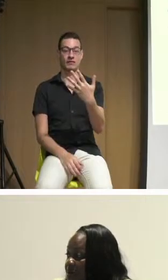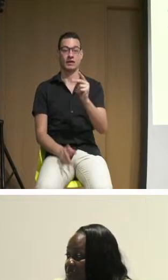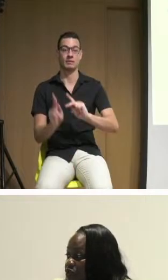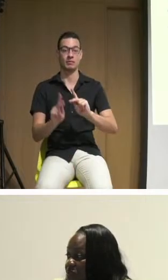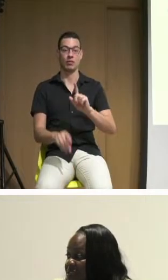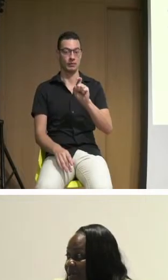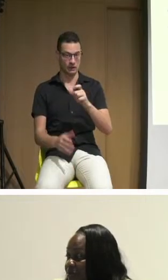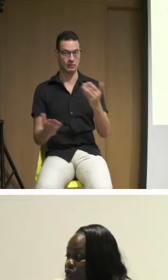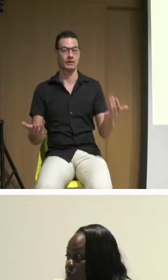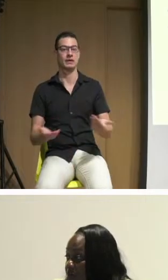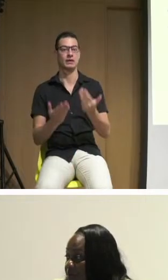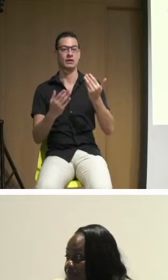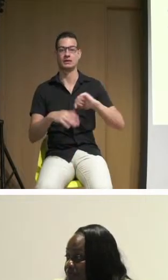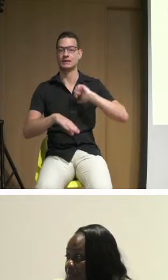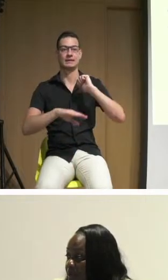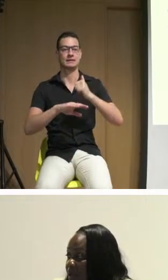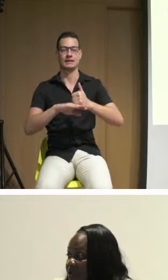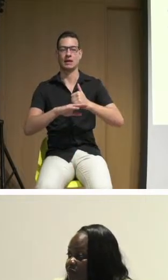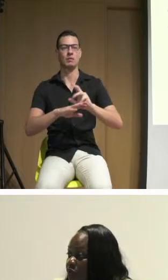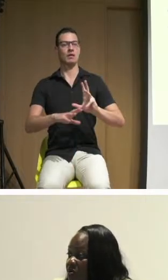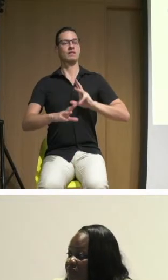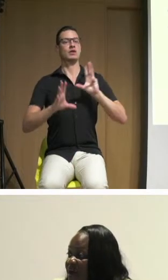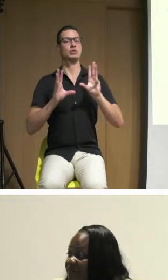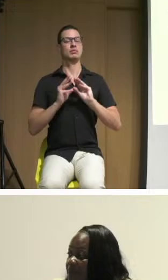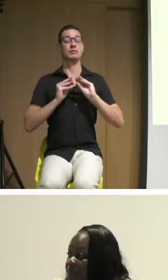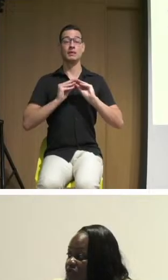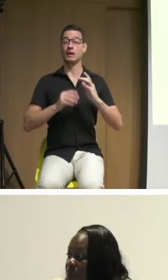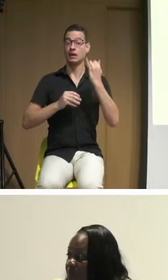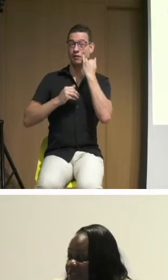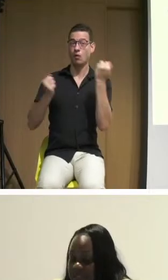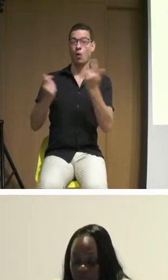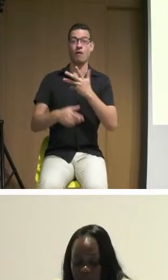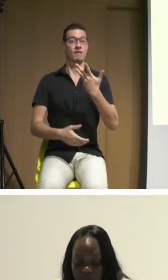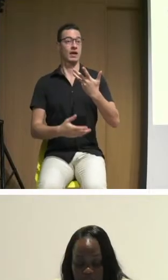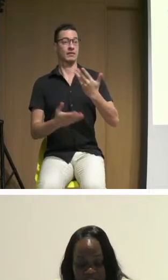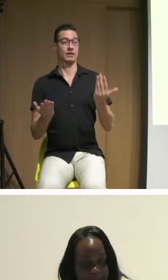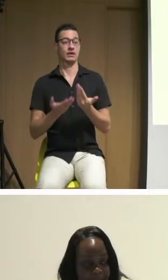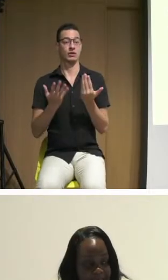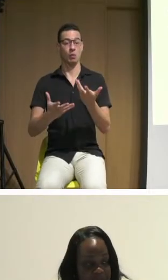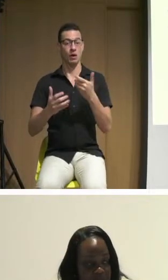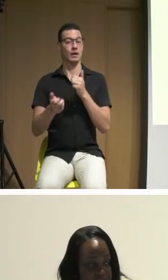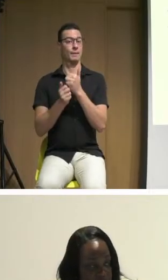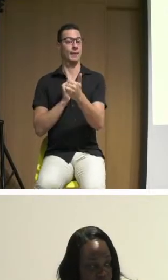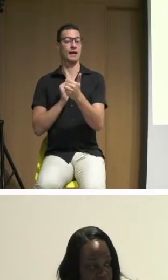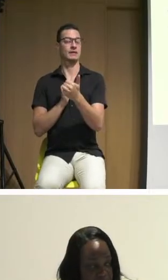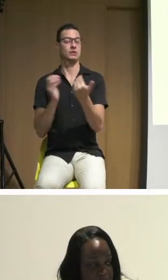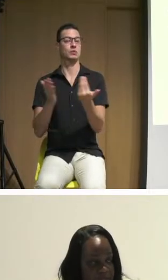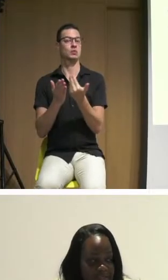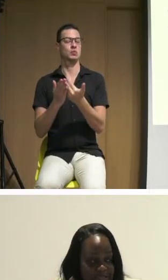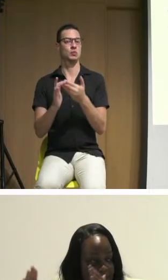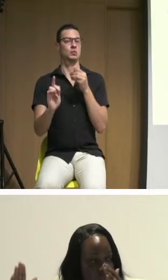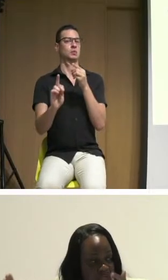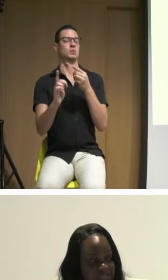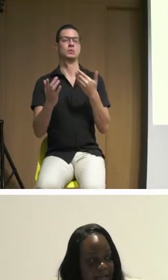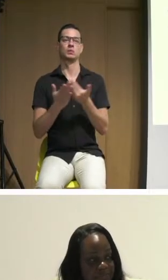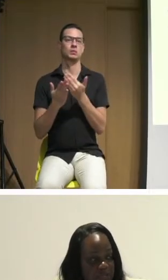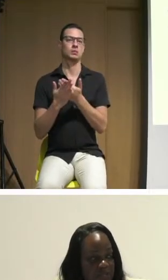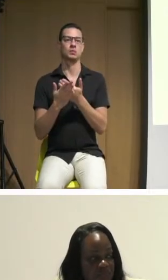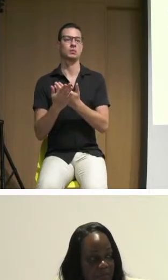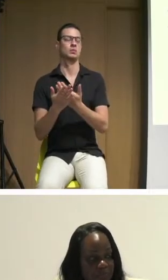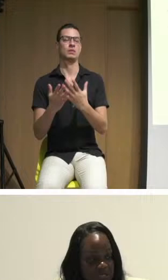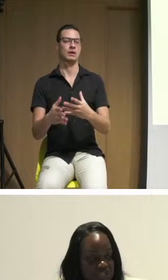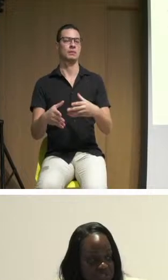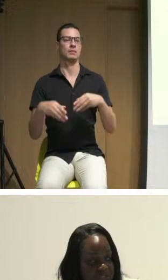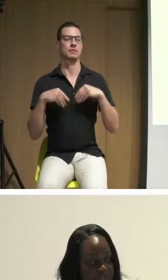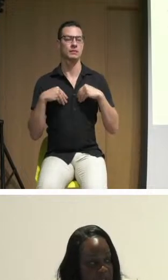must be present to establish quorum. If all 5 members are present and we wanted to pass a resolution, let's say on adopting